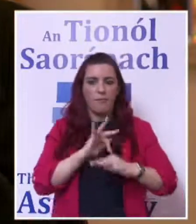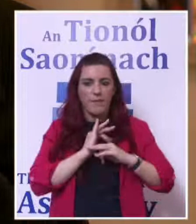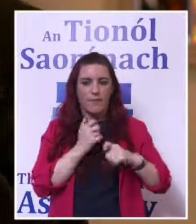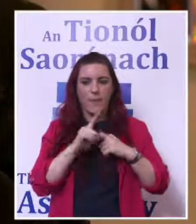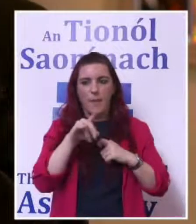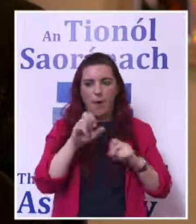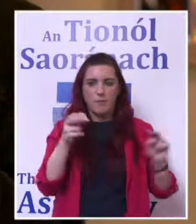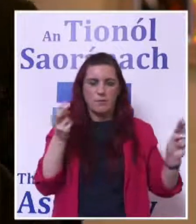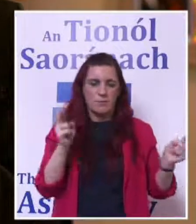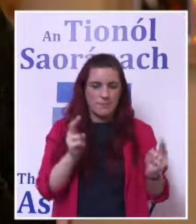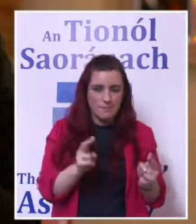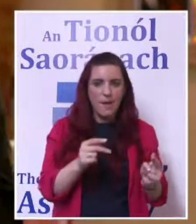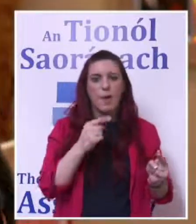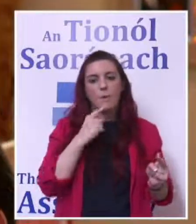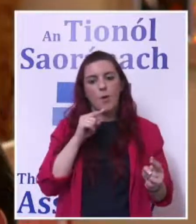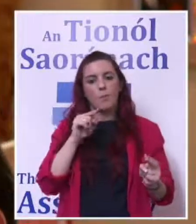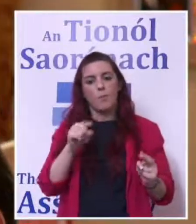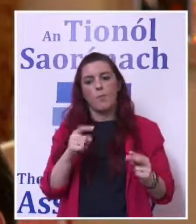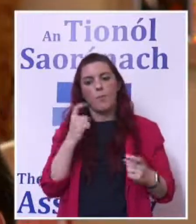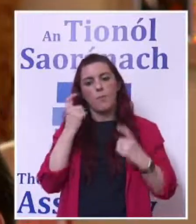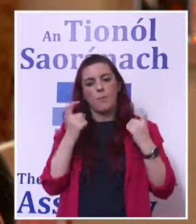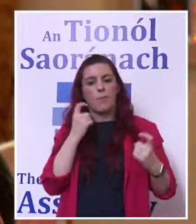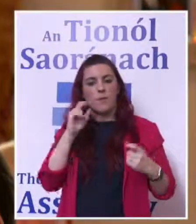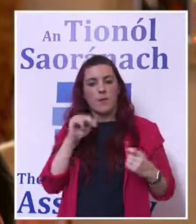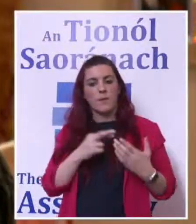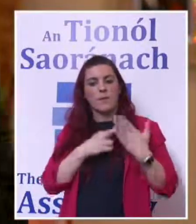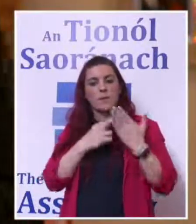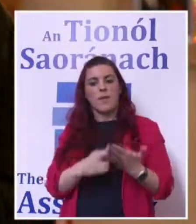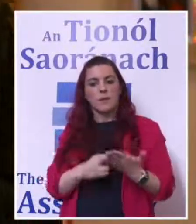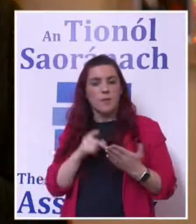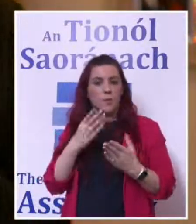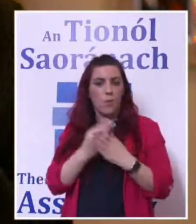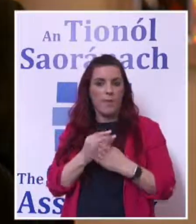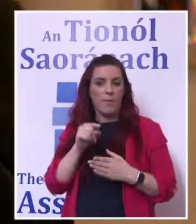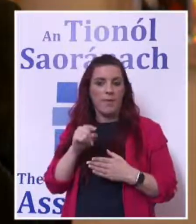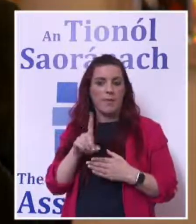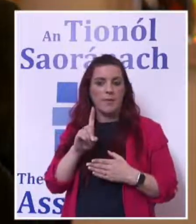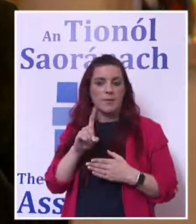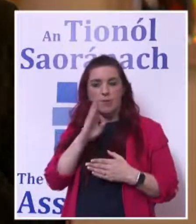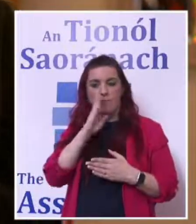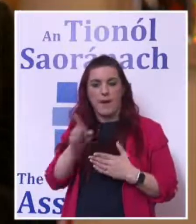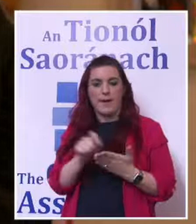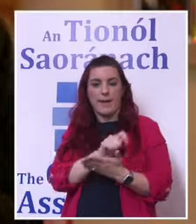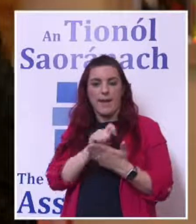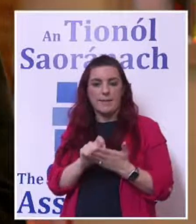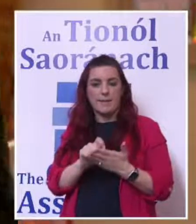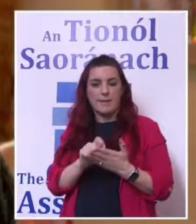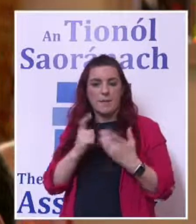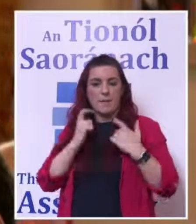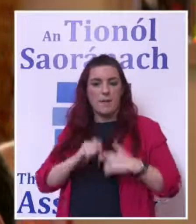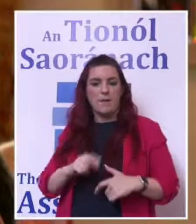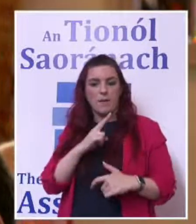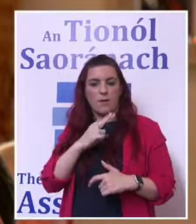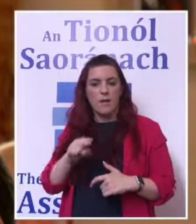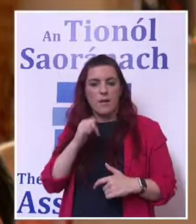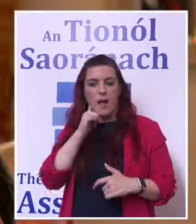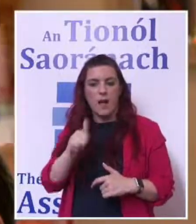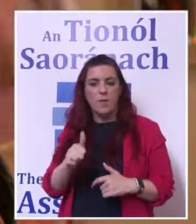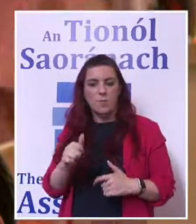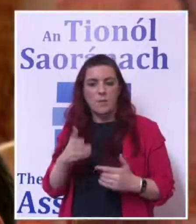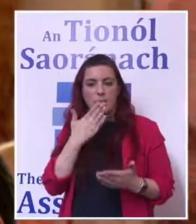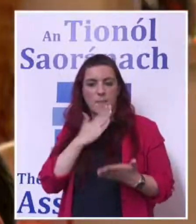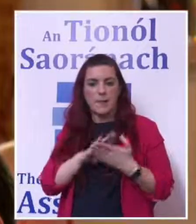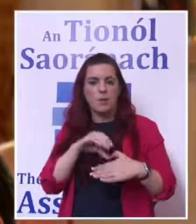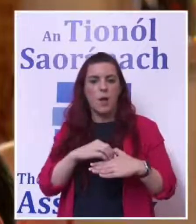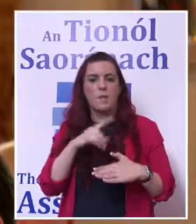and shorter. So also that, for instance, could we suggest that with a DEM that it wouldn't be allowed to be betted on, etc. But just in